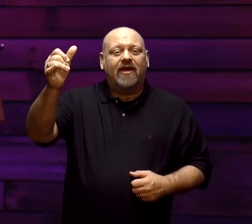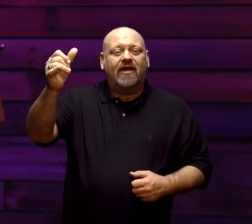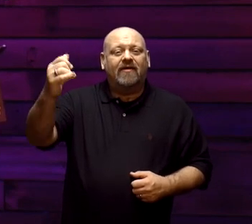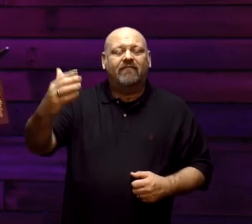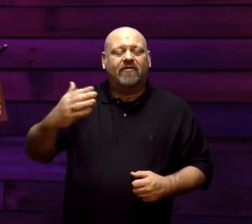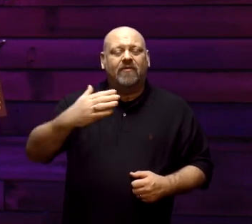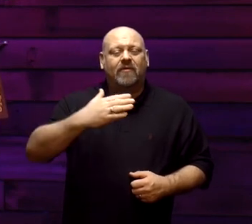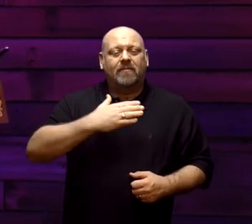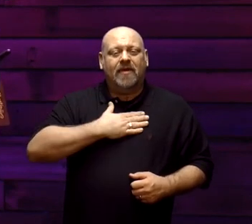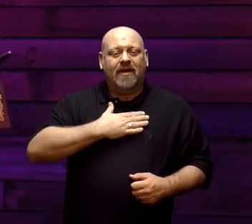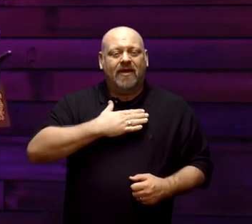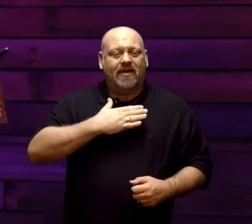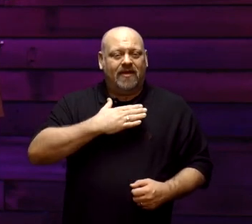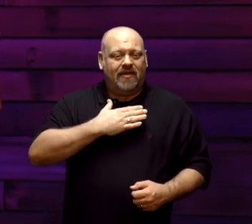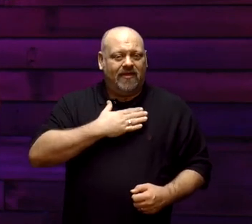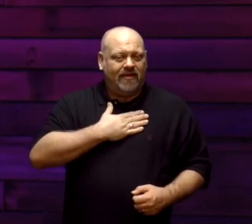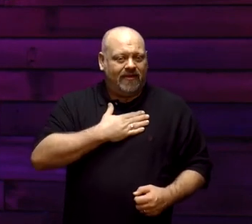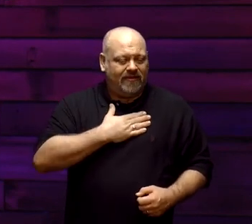forever